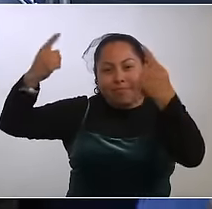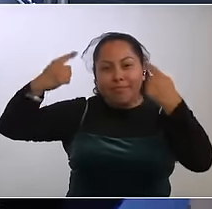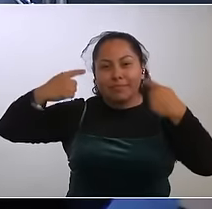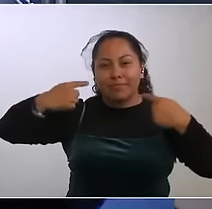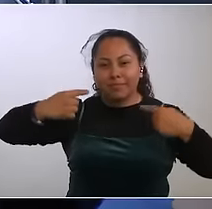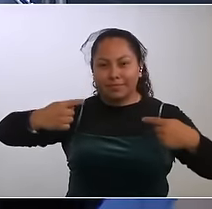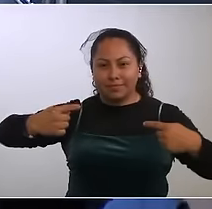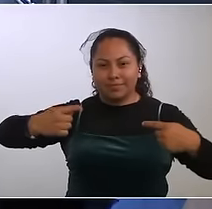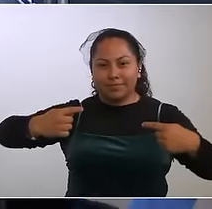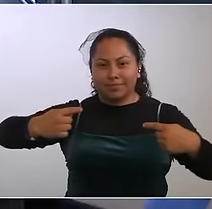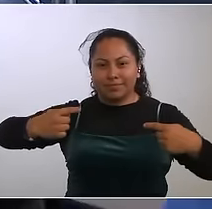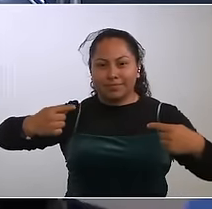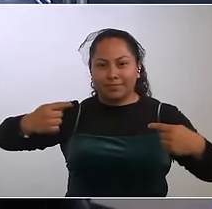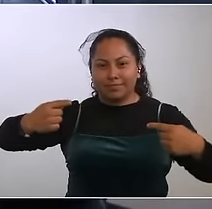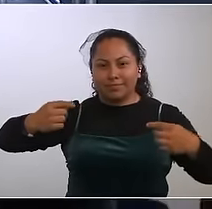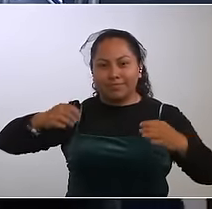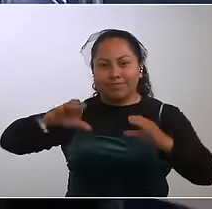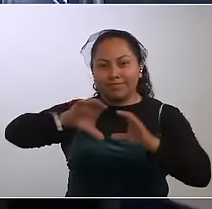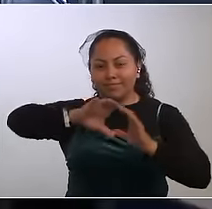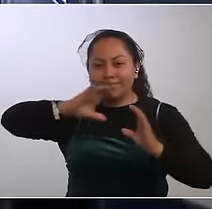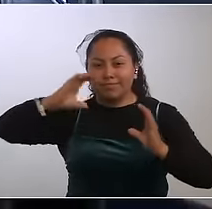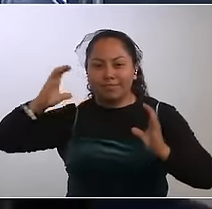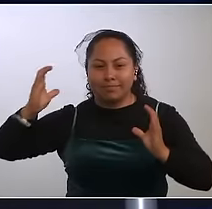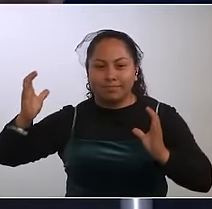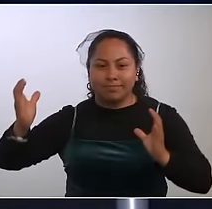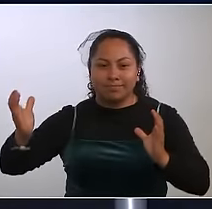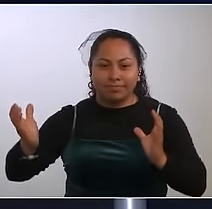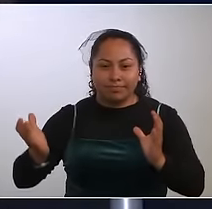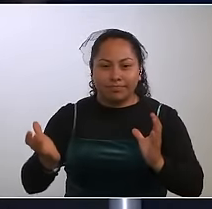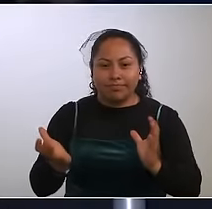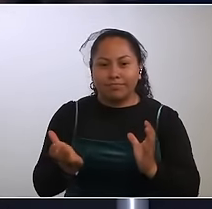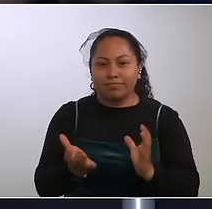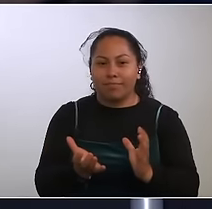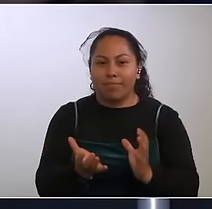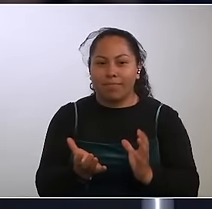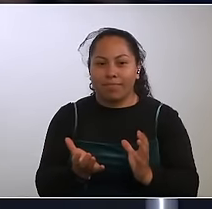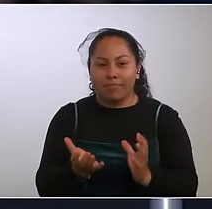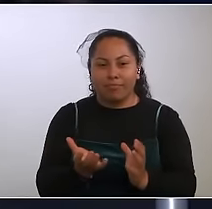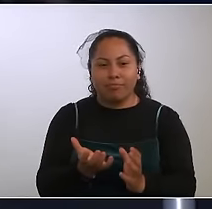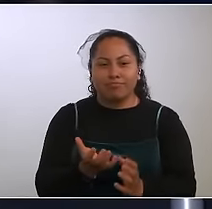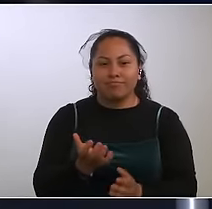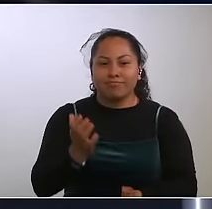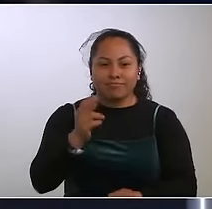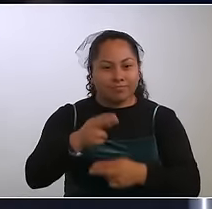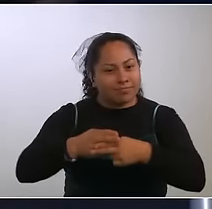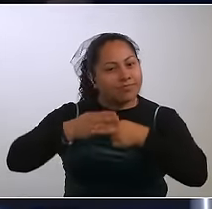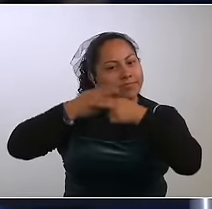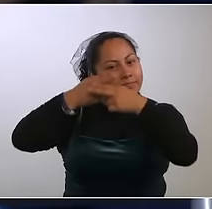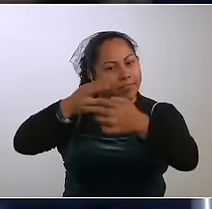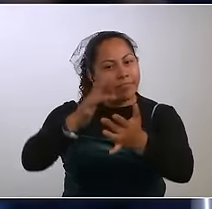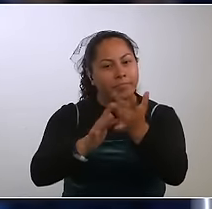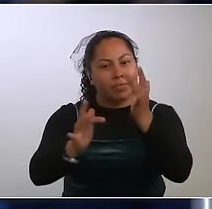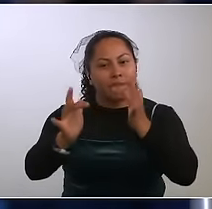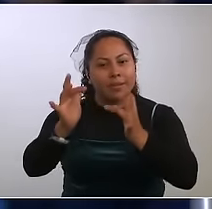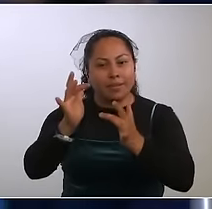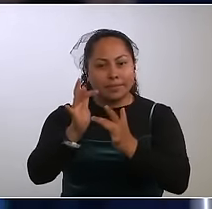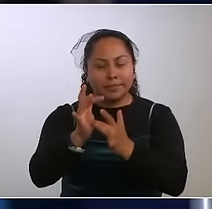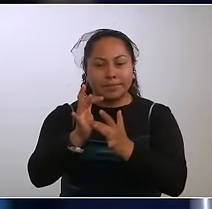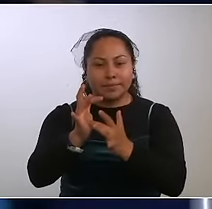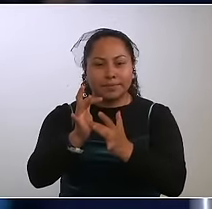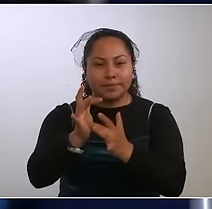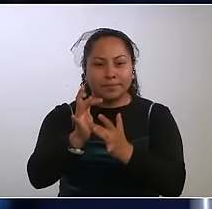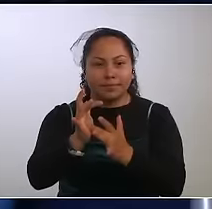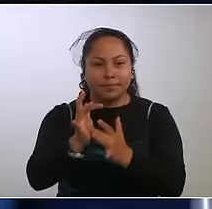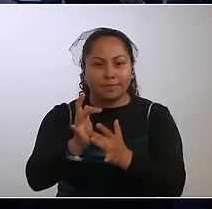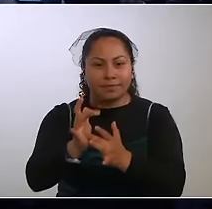el mundo. Aquí está sucediendo ya en el nombre de Jesús. Vamos